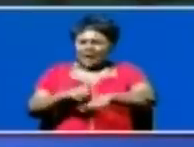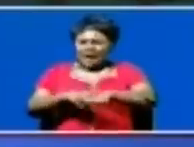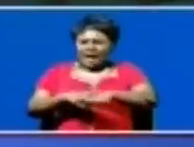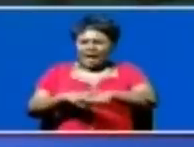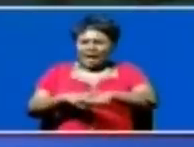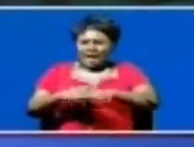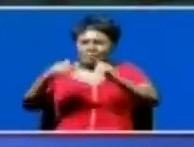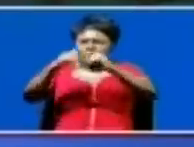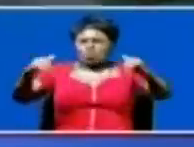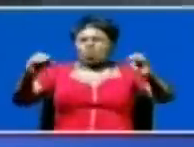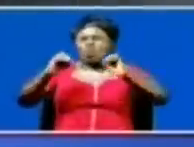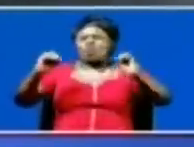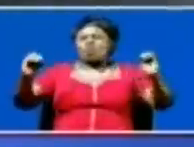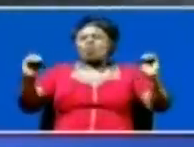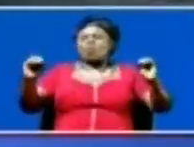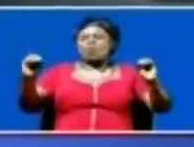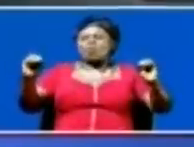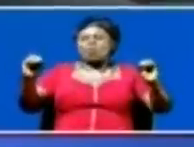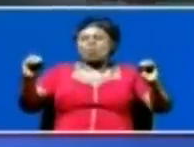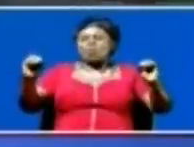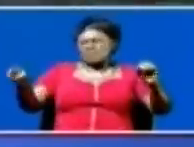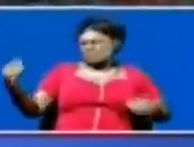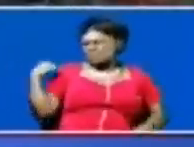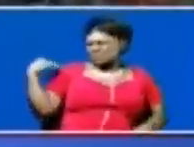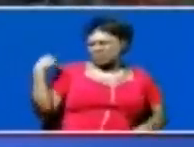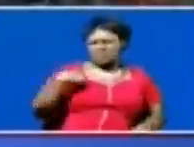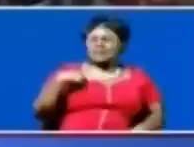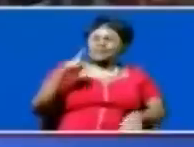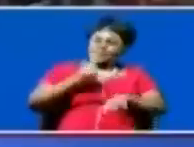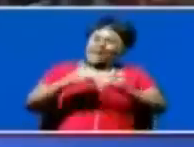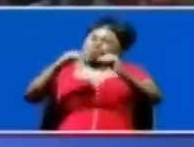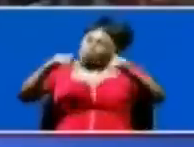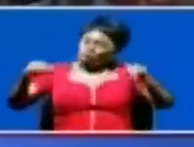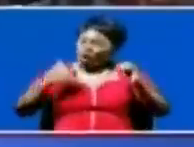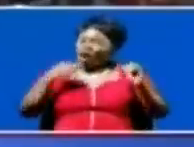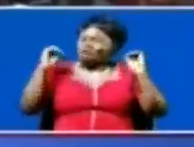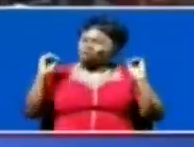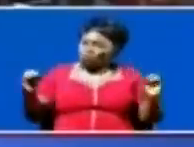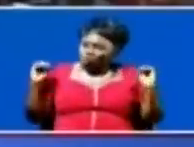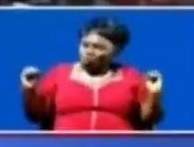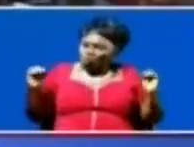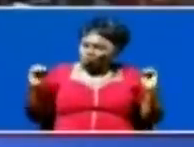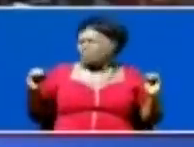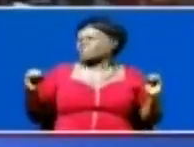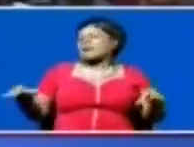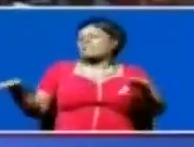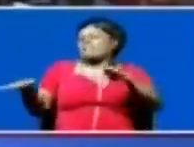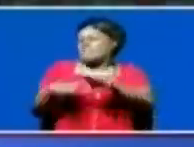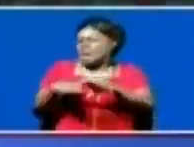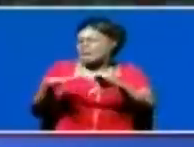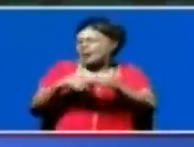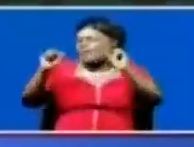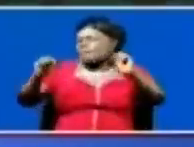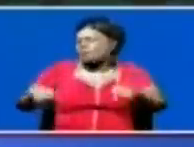division, he is distracting me. And when there is no division called, are members